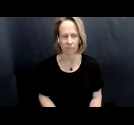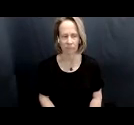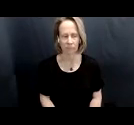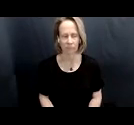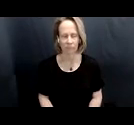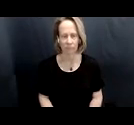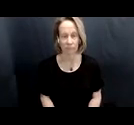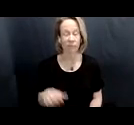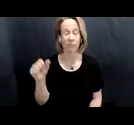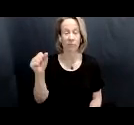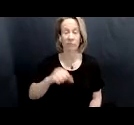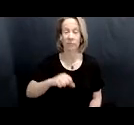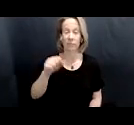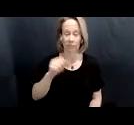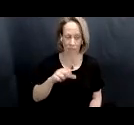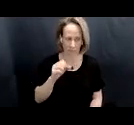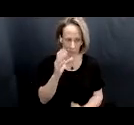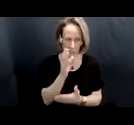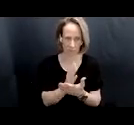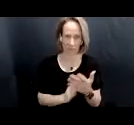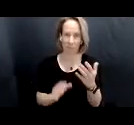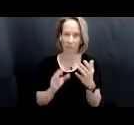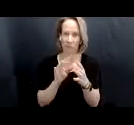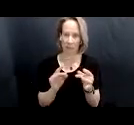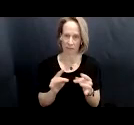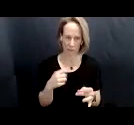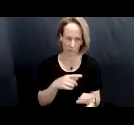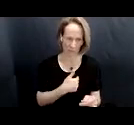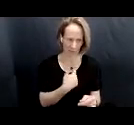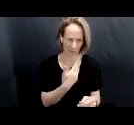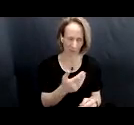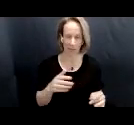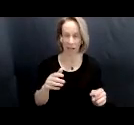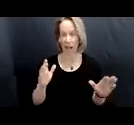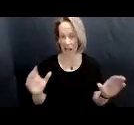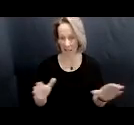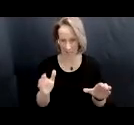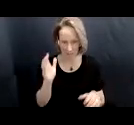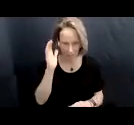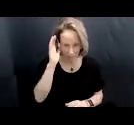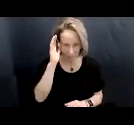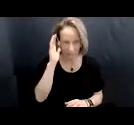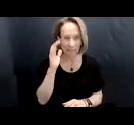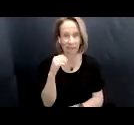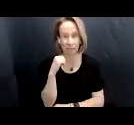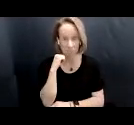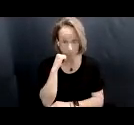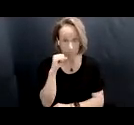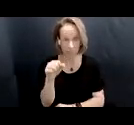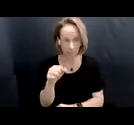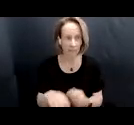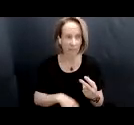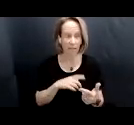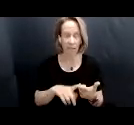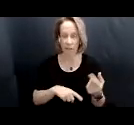Yeah, so some of the messages we have coming in, active listening, support,